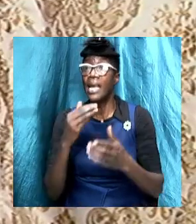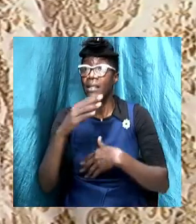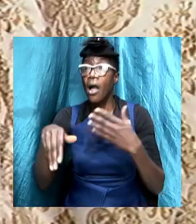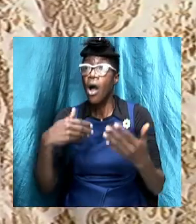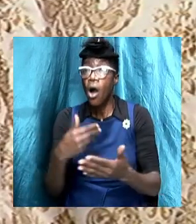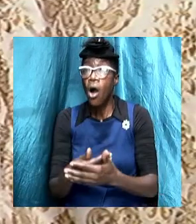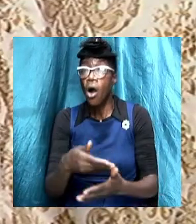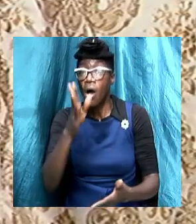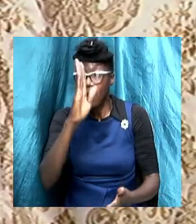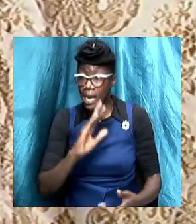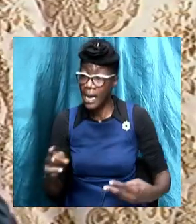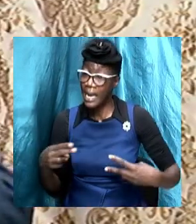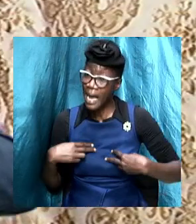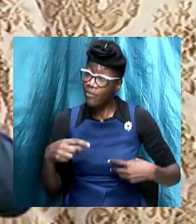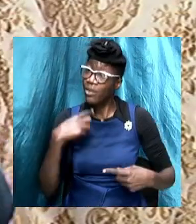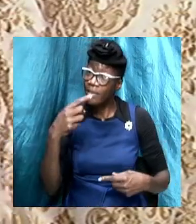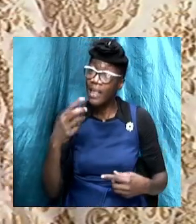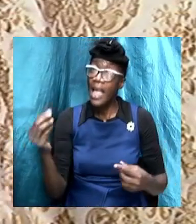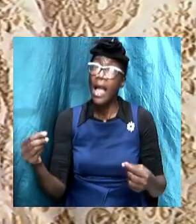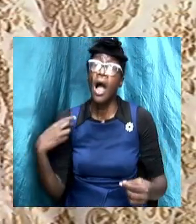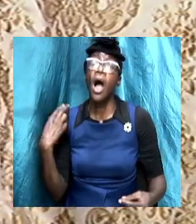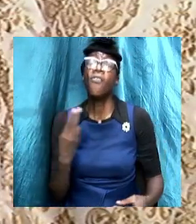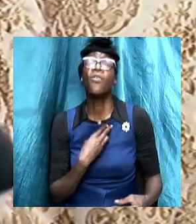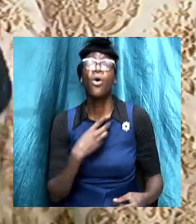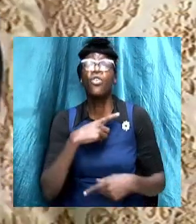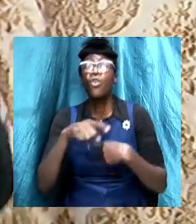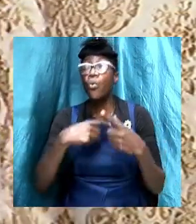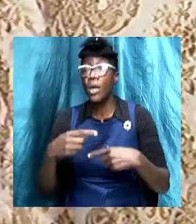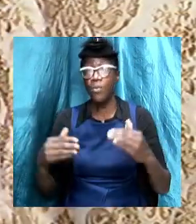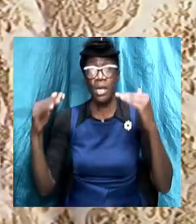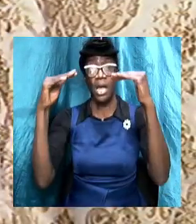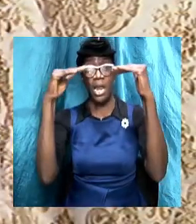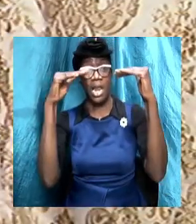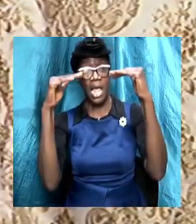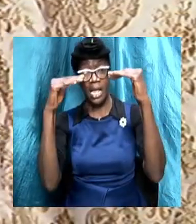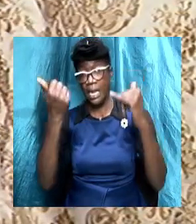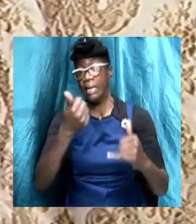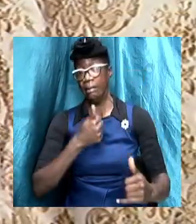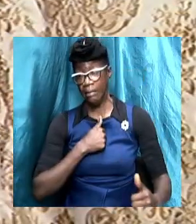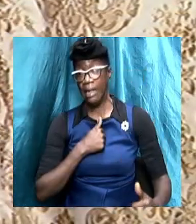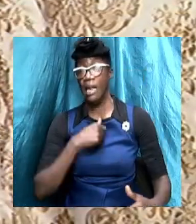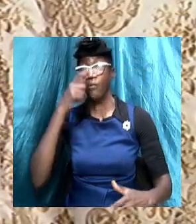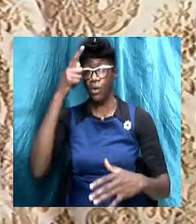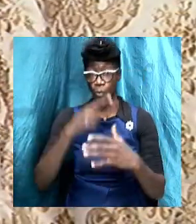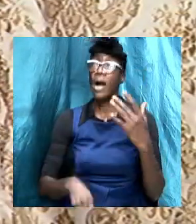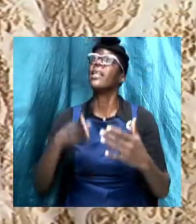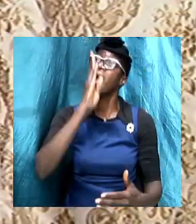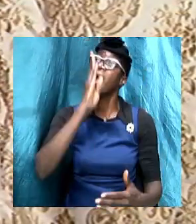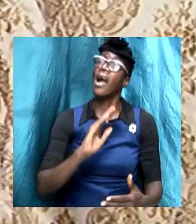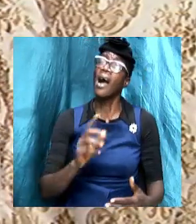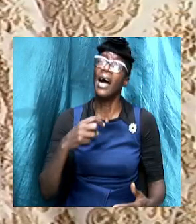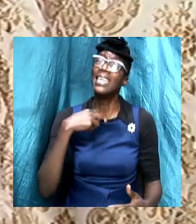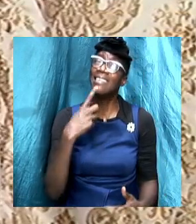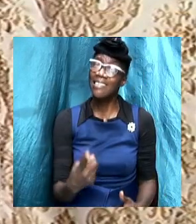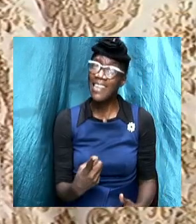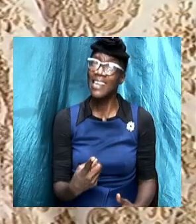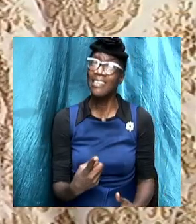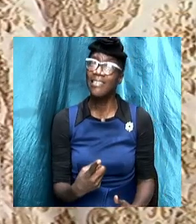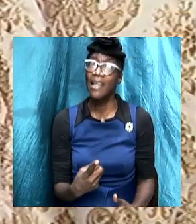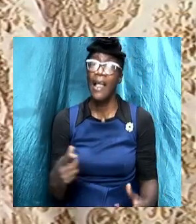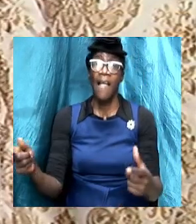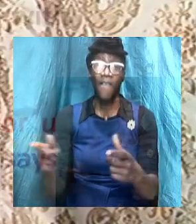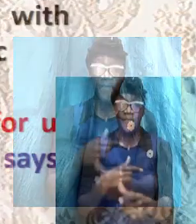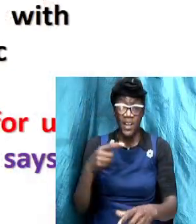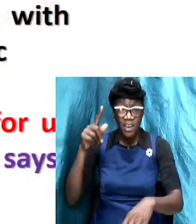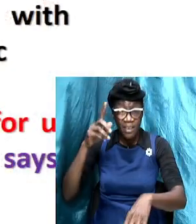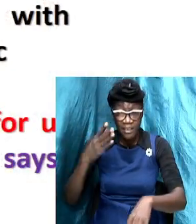say of us when we align ourselves with what he says. And guess what? The first thing that we find